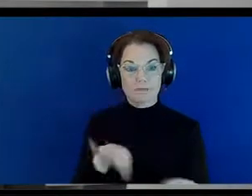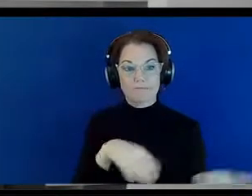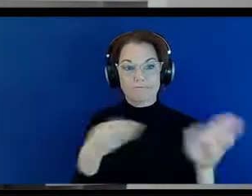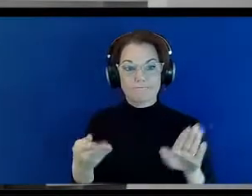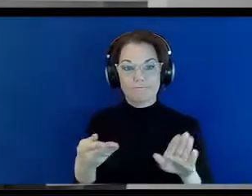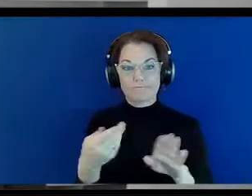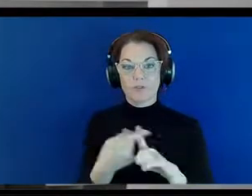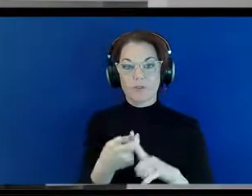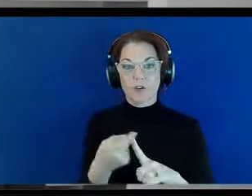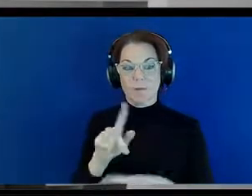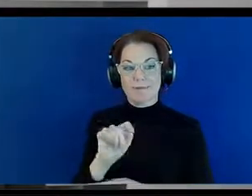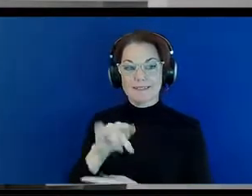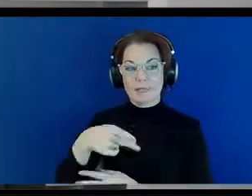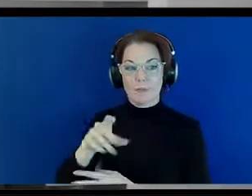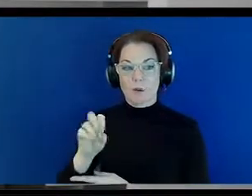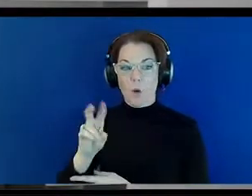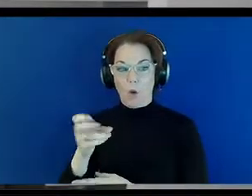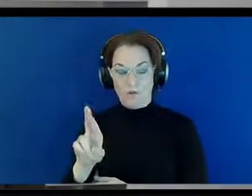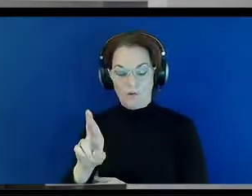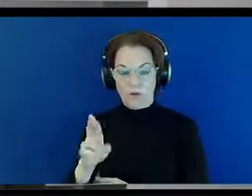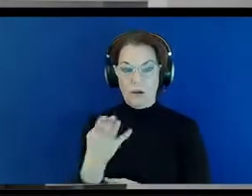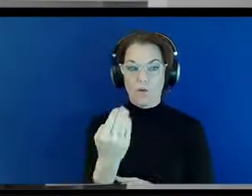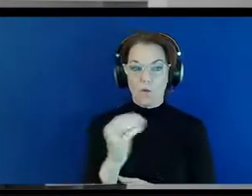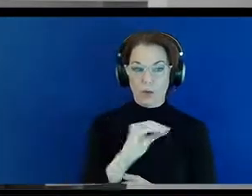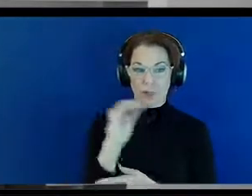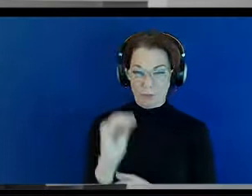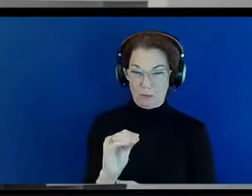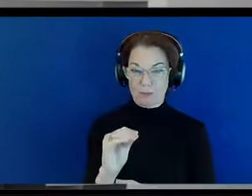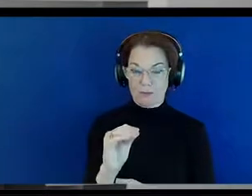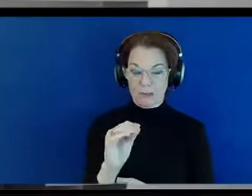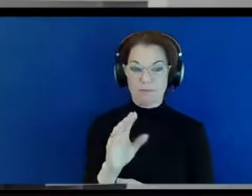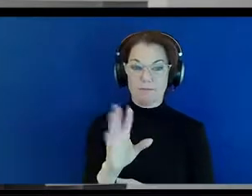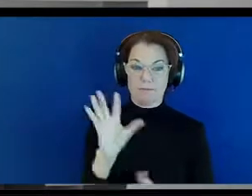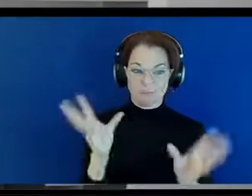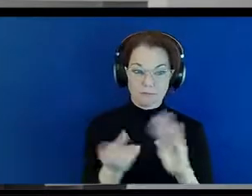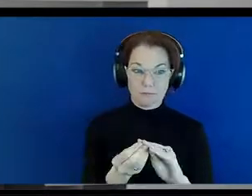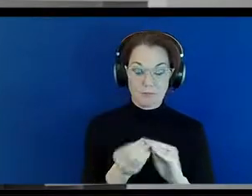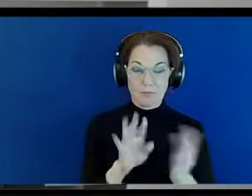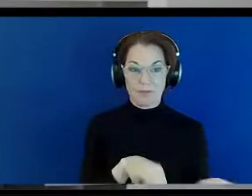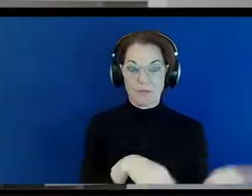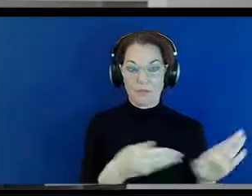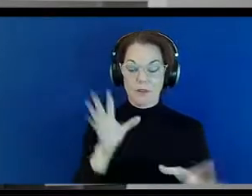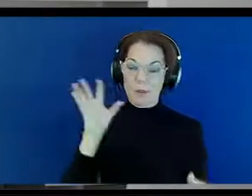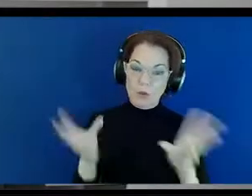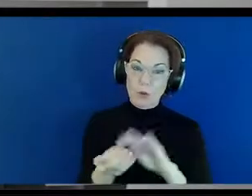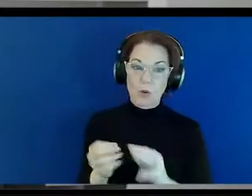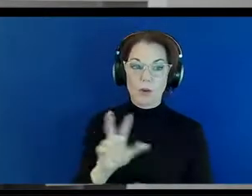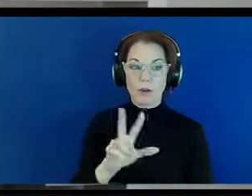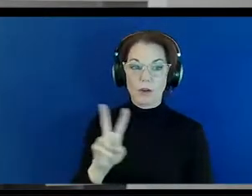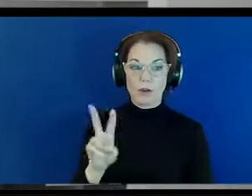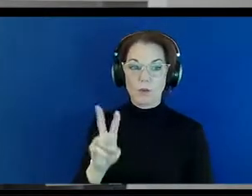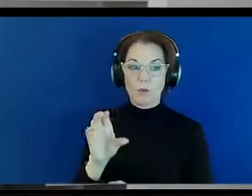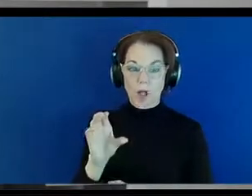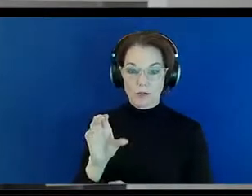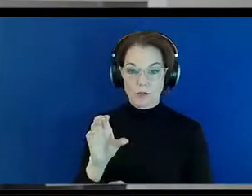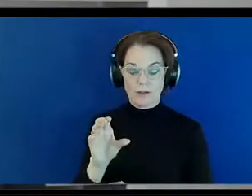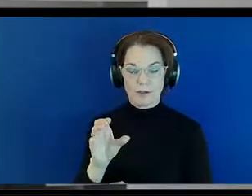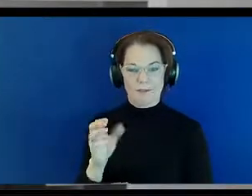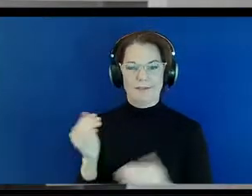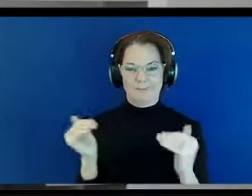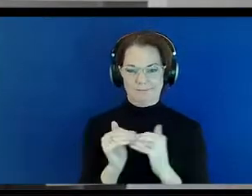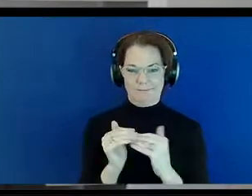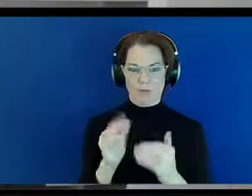accidents, 14% of all reported fatalities. A total of 3,200 seniors, an average of 60 a week,